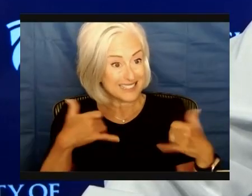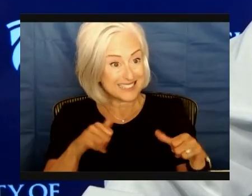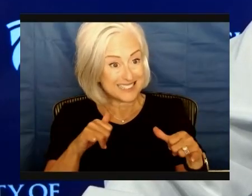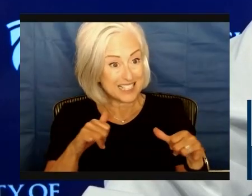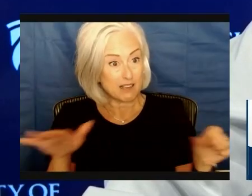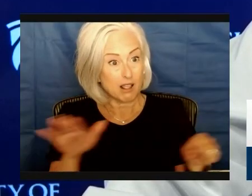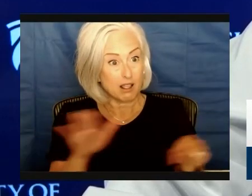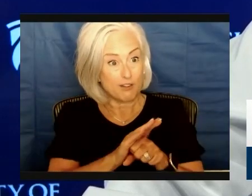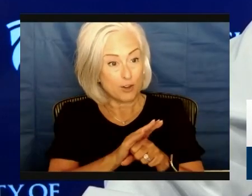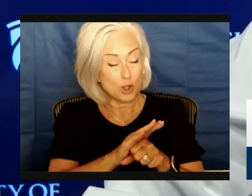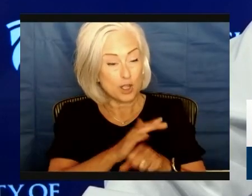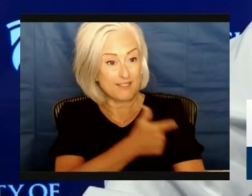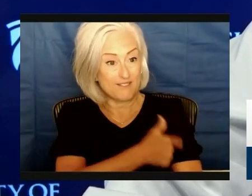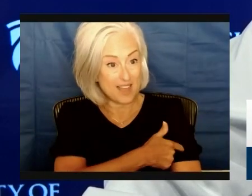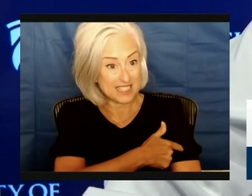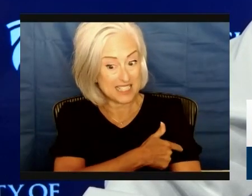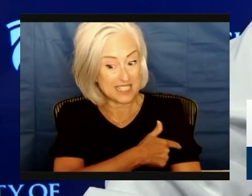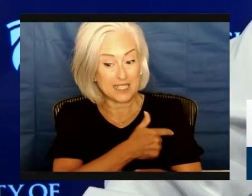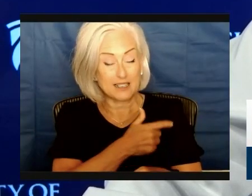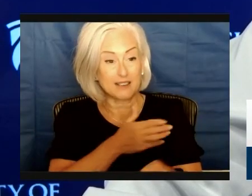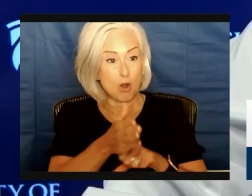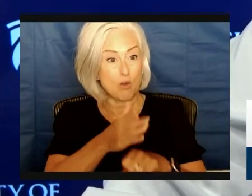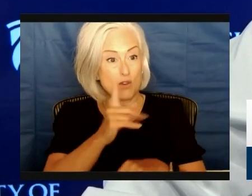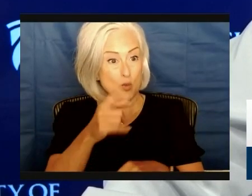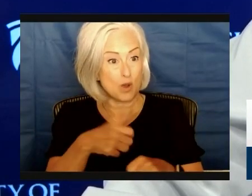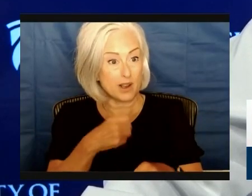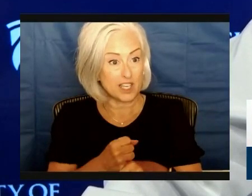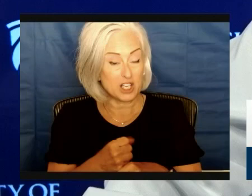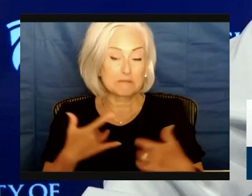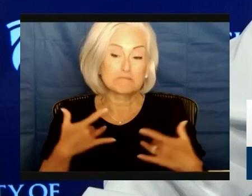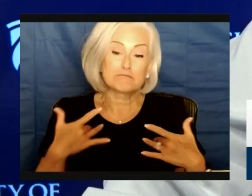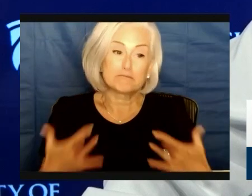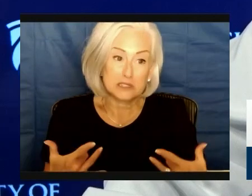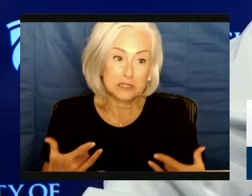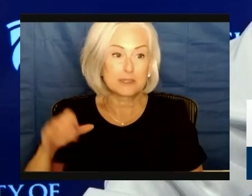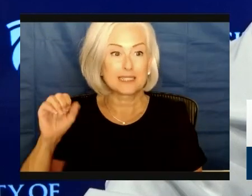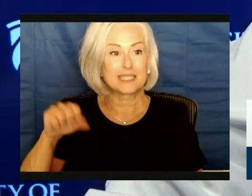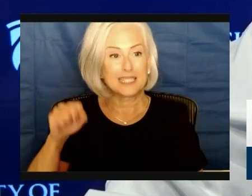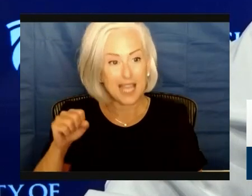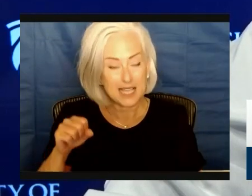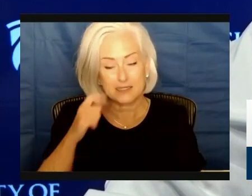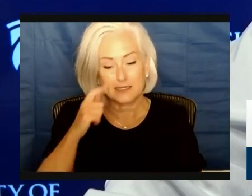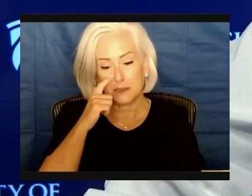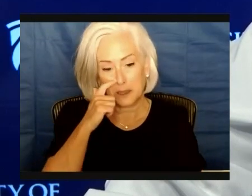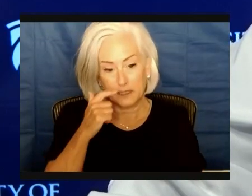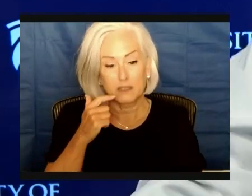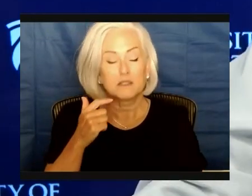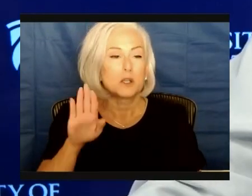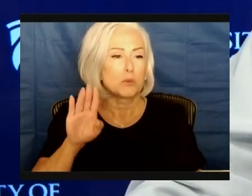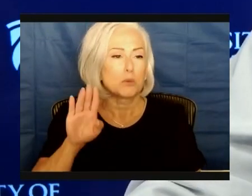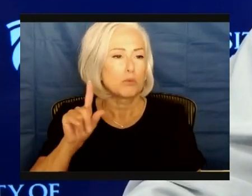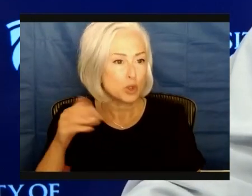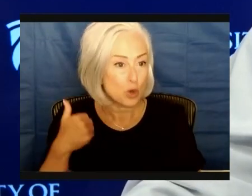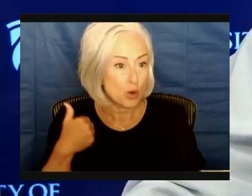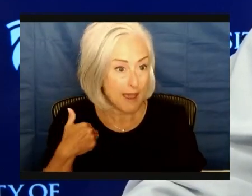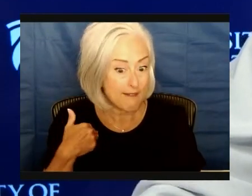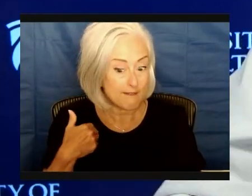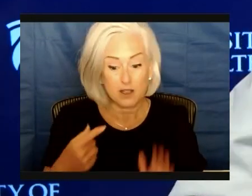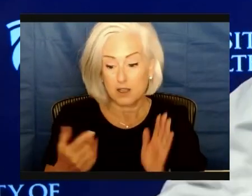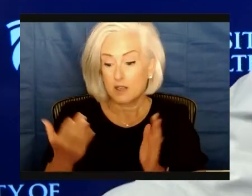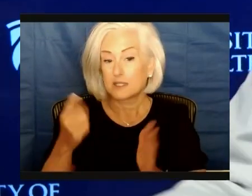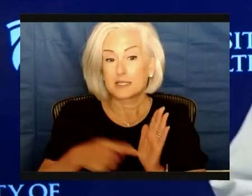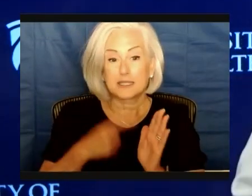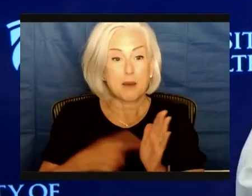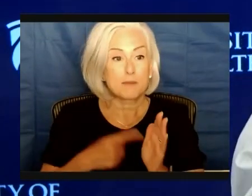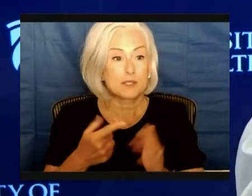who are vaccinated, but it may have been a long time since they've had a booster. Second point, some people have been vaccinated and had COVID, and then maybe they've had a booster or not.